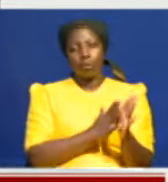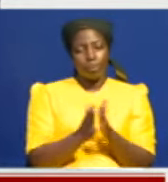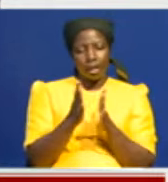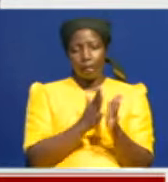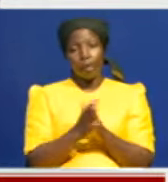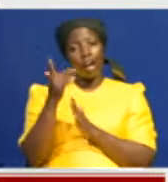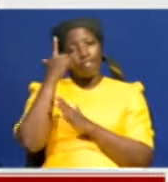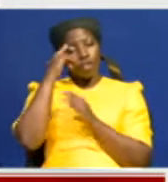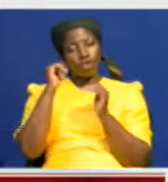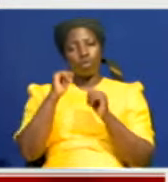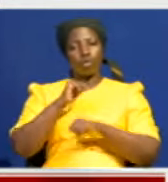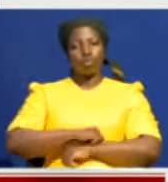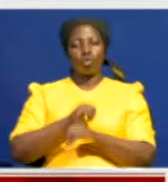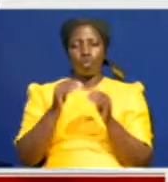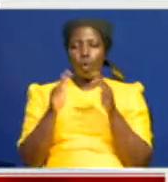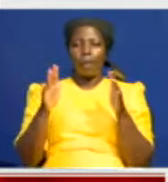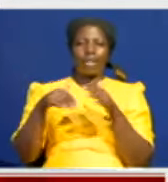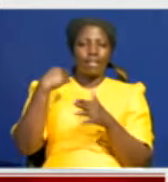reopening of schools next week.